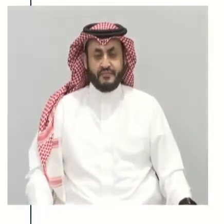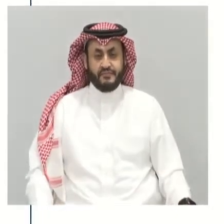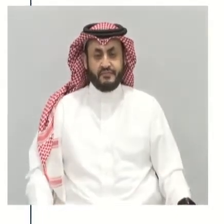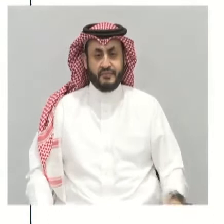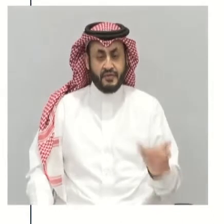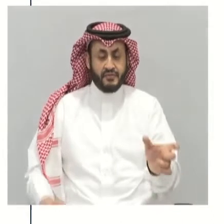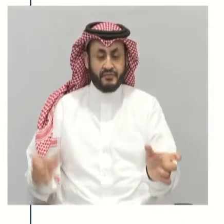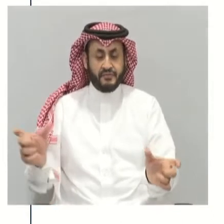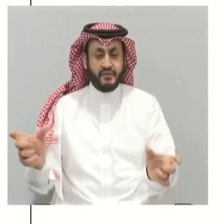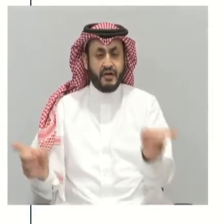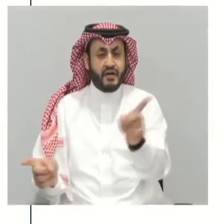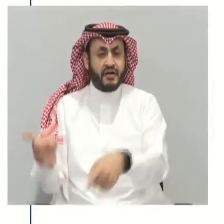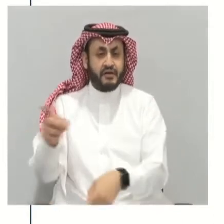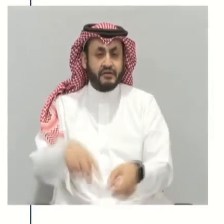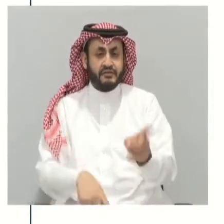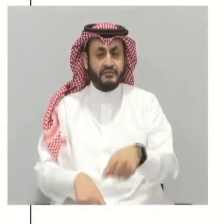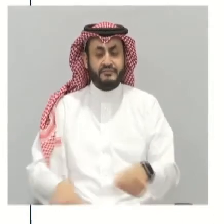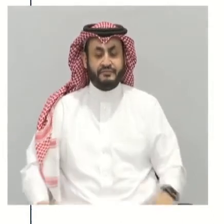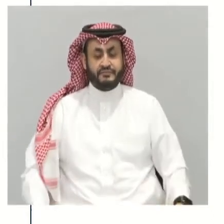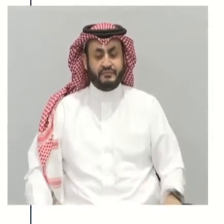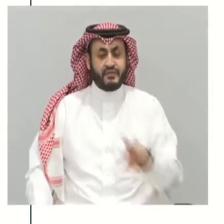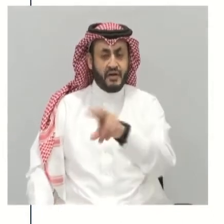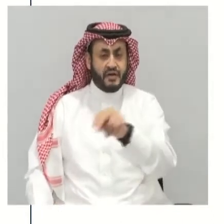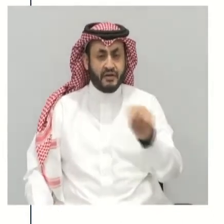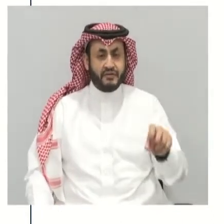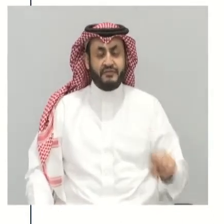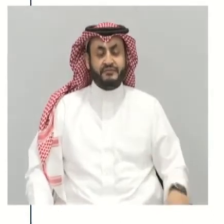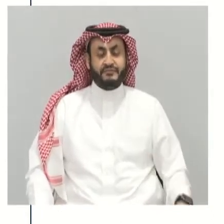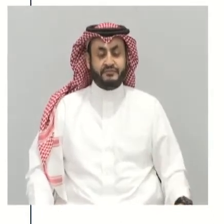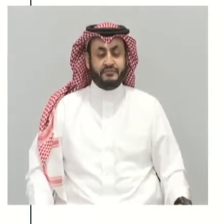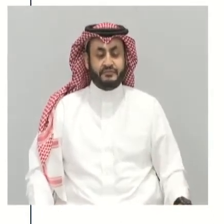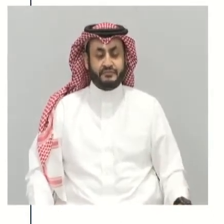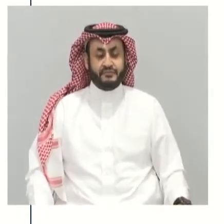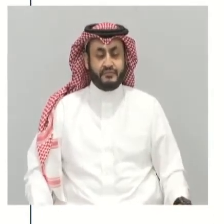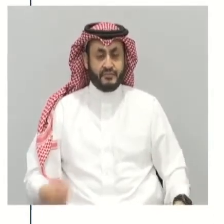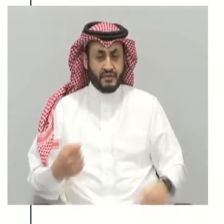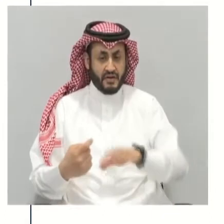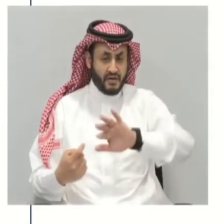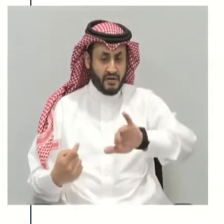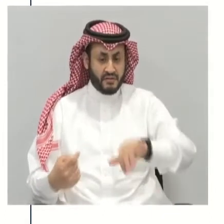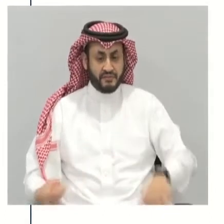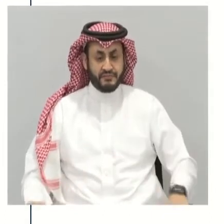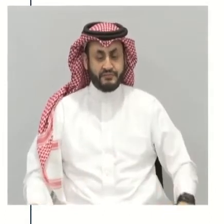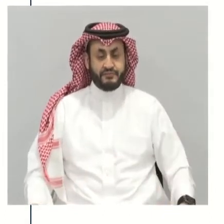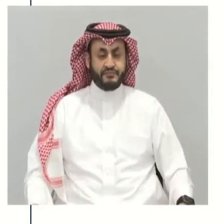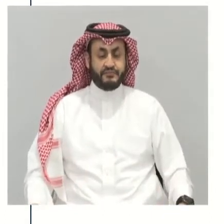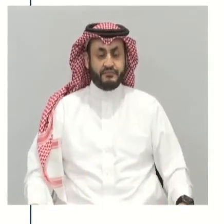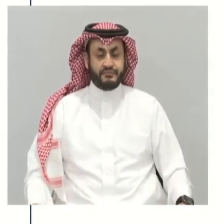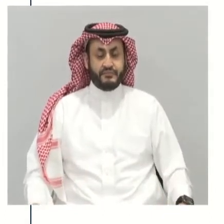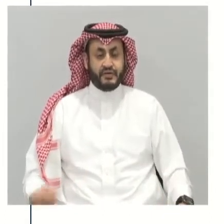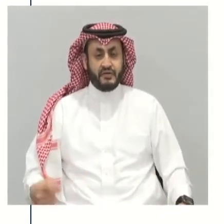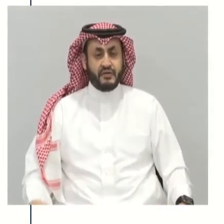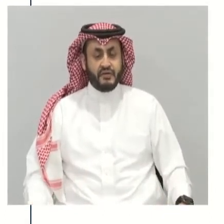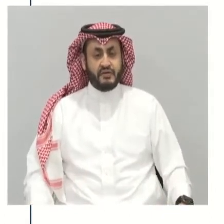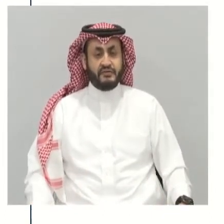the vocabulary to the meaning in the other box. Let's read the words here in the first box. Here the vocabularies are